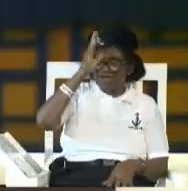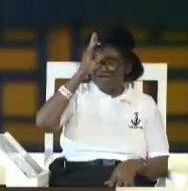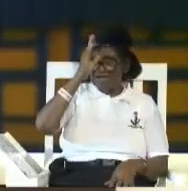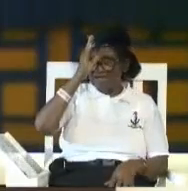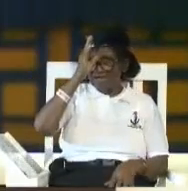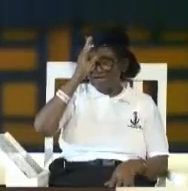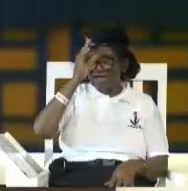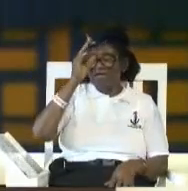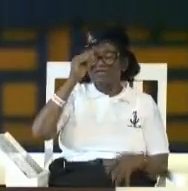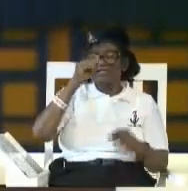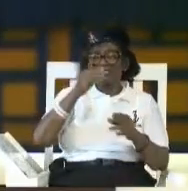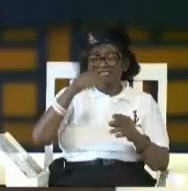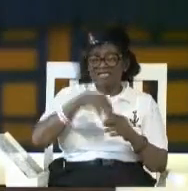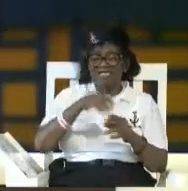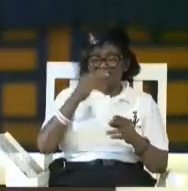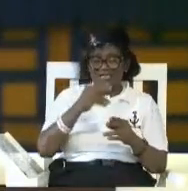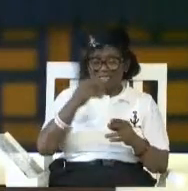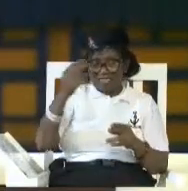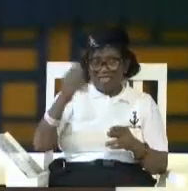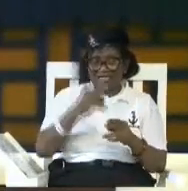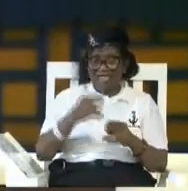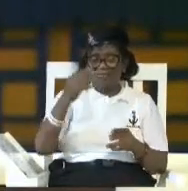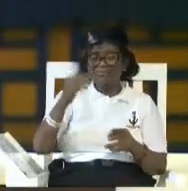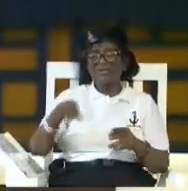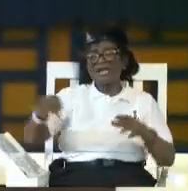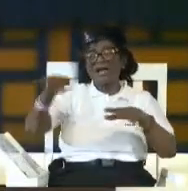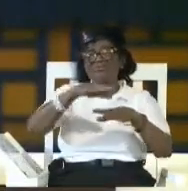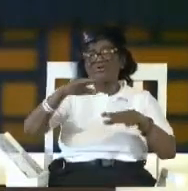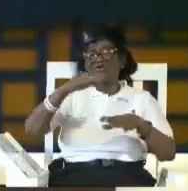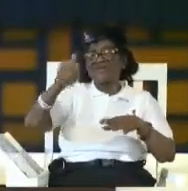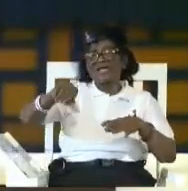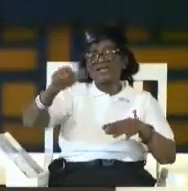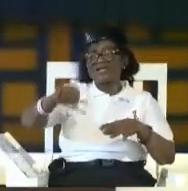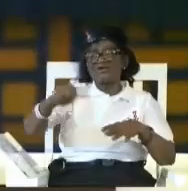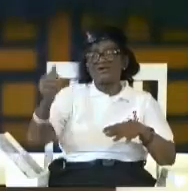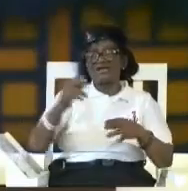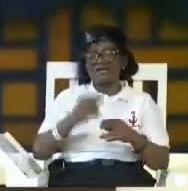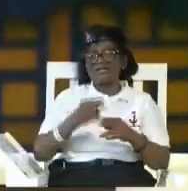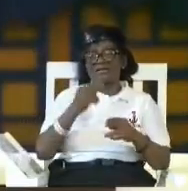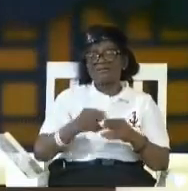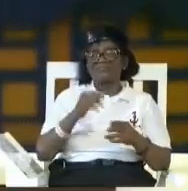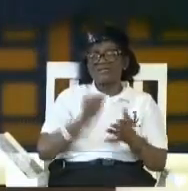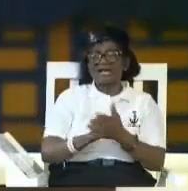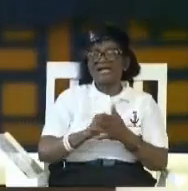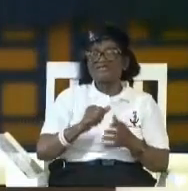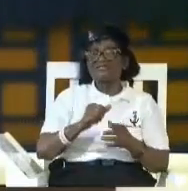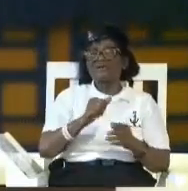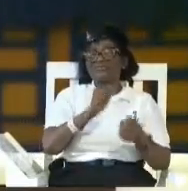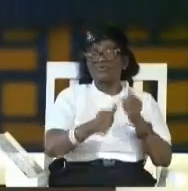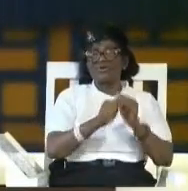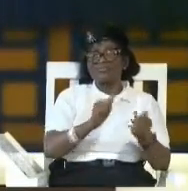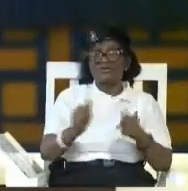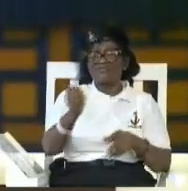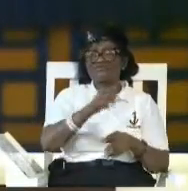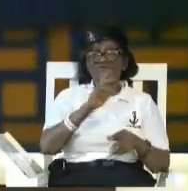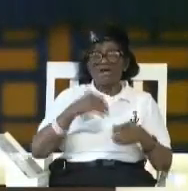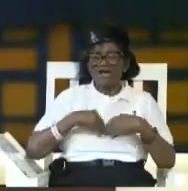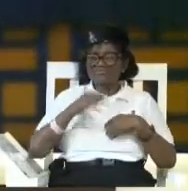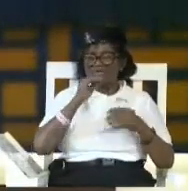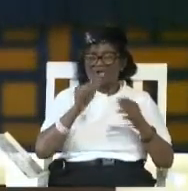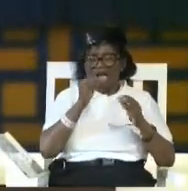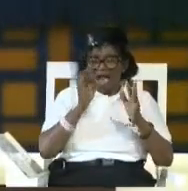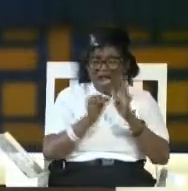In the name that's above every other name, that problem you have been hiding over the years